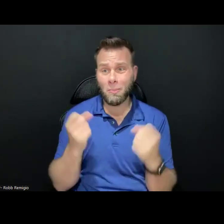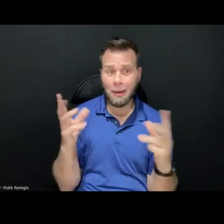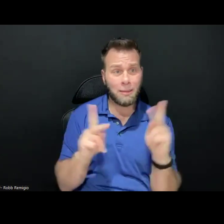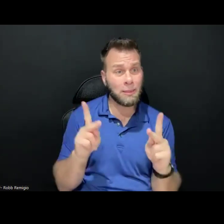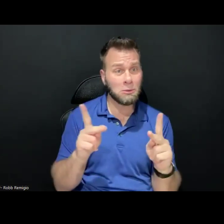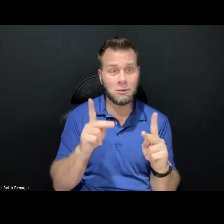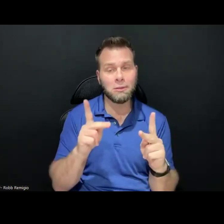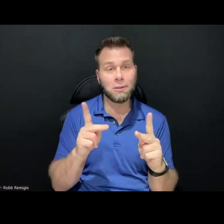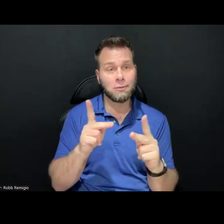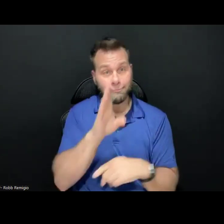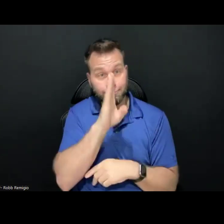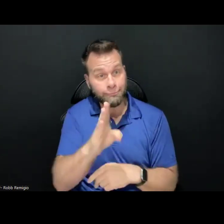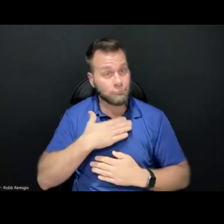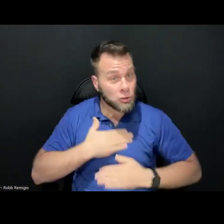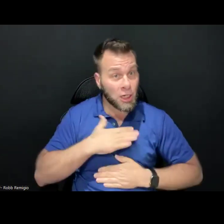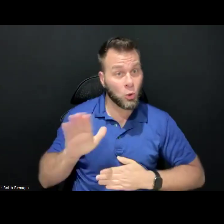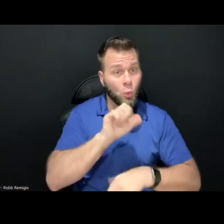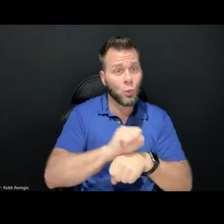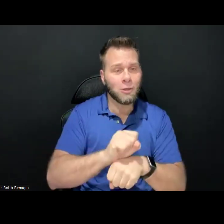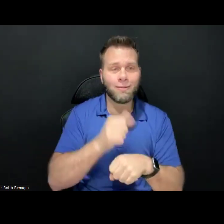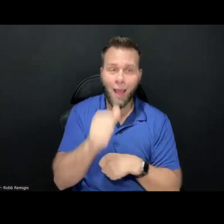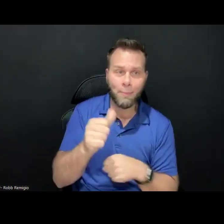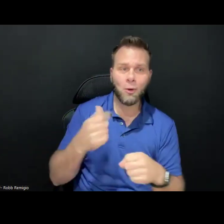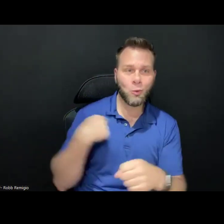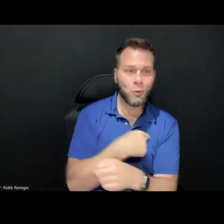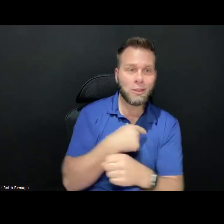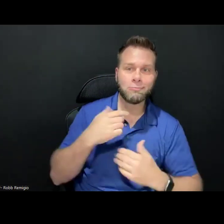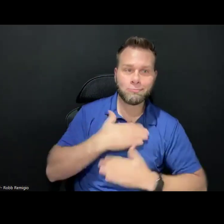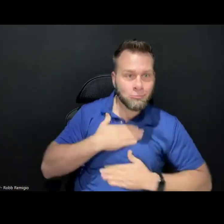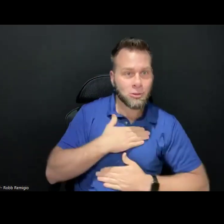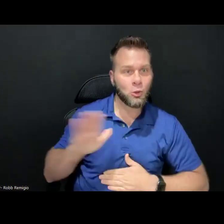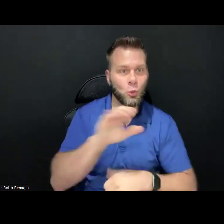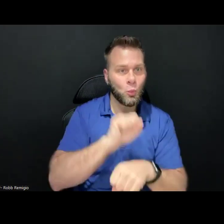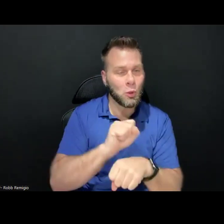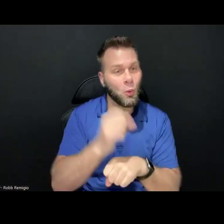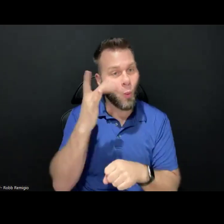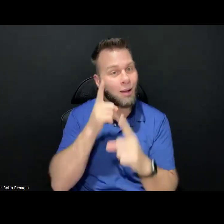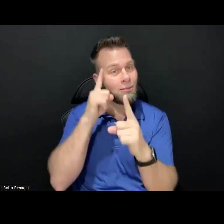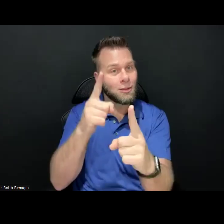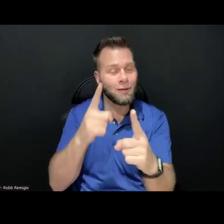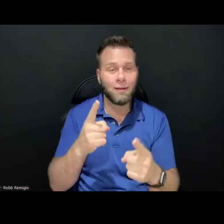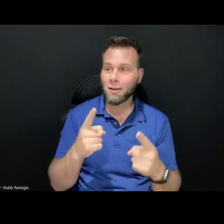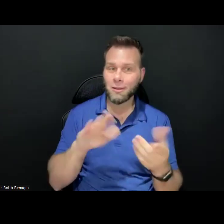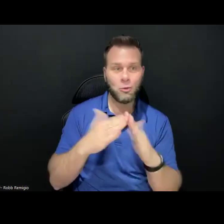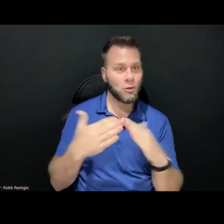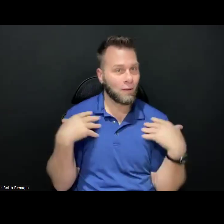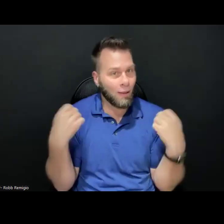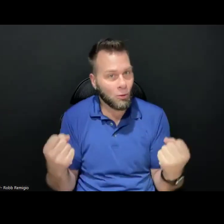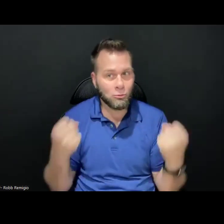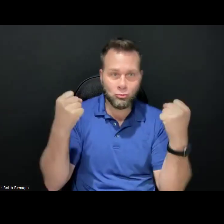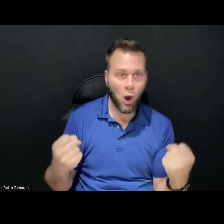do for all of us every day to make our communities safer, stronger, and healthier. So just thank you for everything you're doing, and I just want to